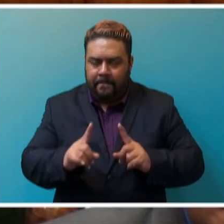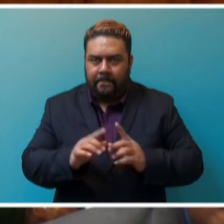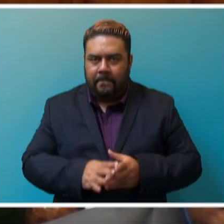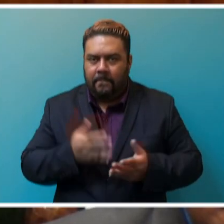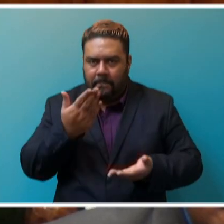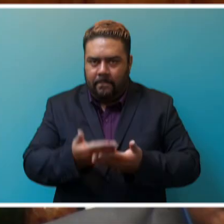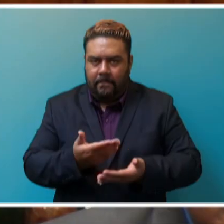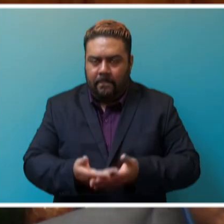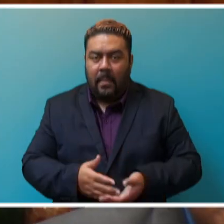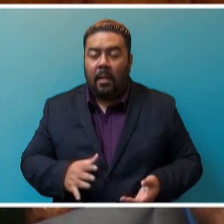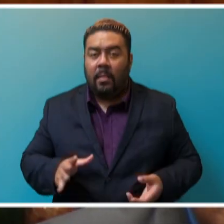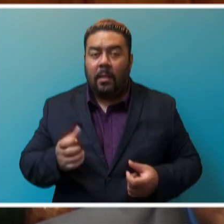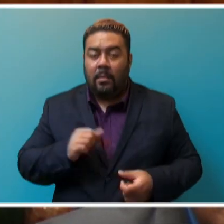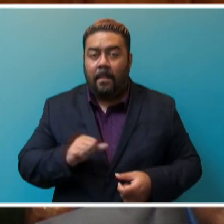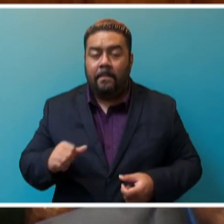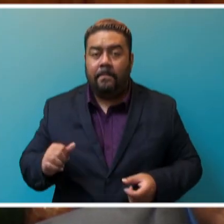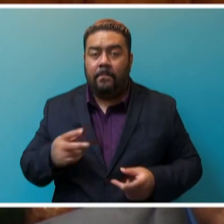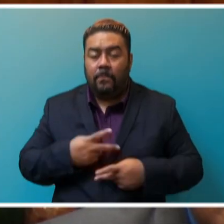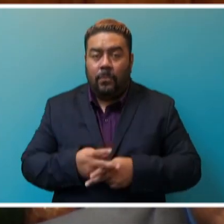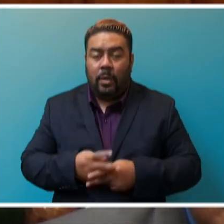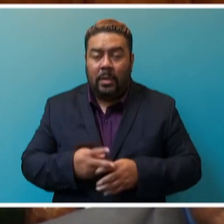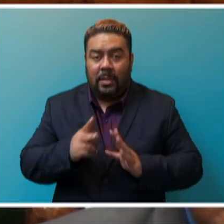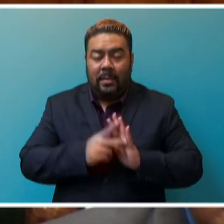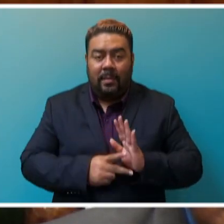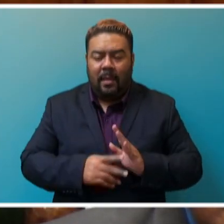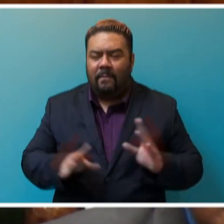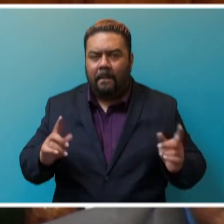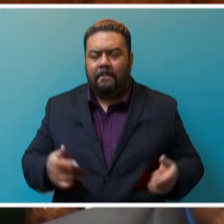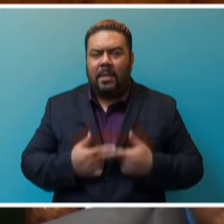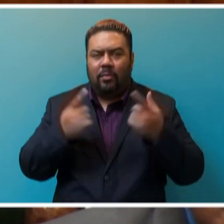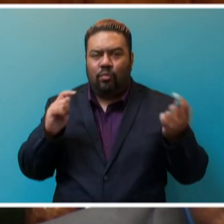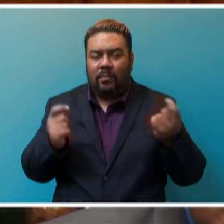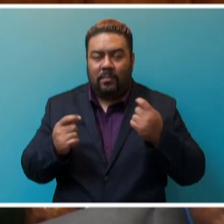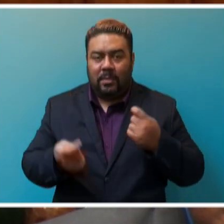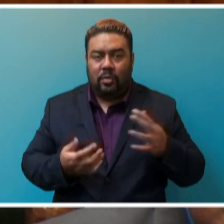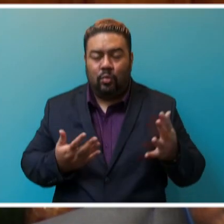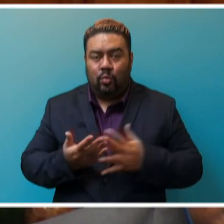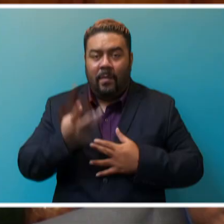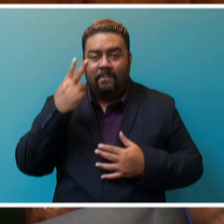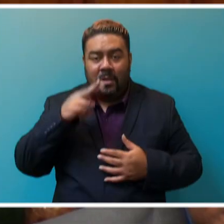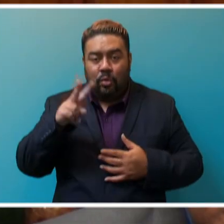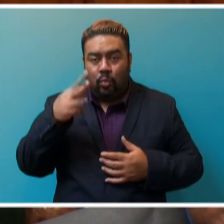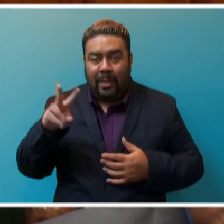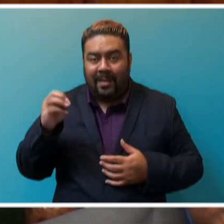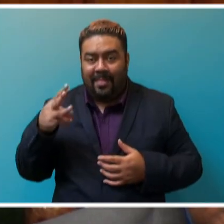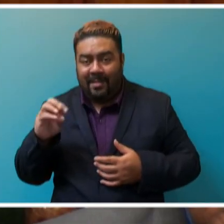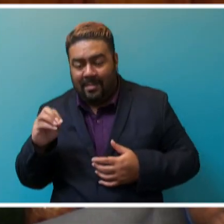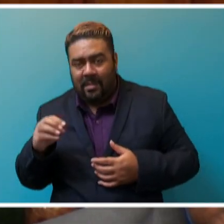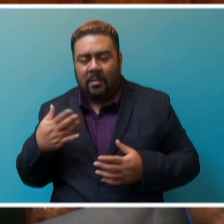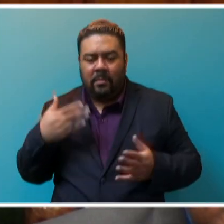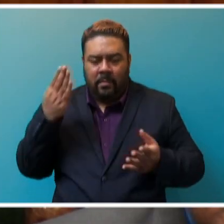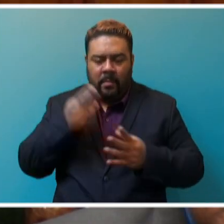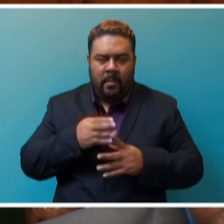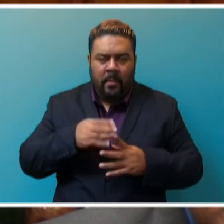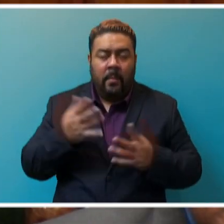Productivity Organization is undergoing a major transformation through its Vision 2030, which aims to